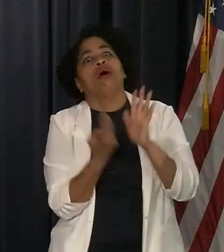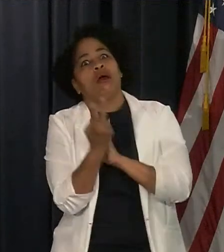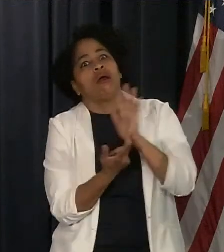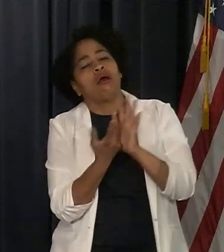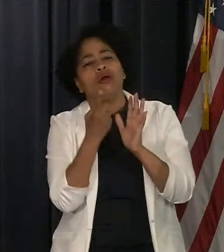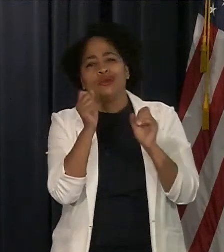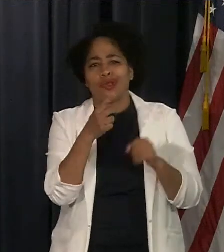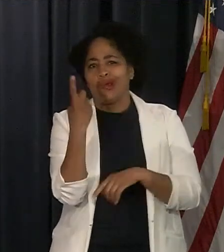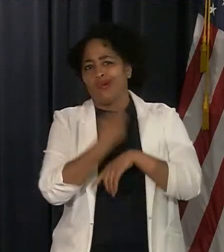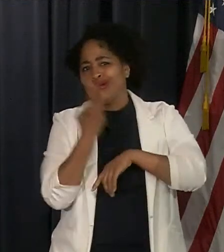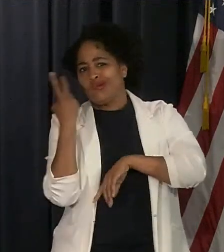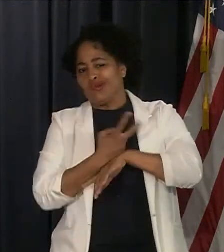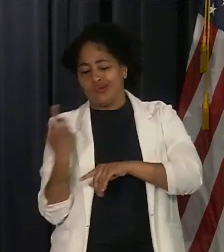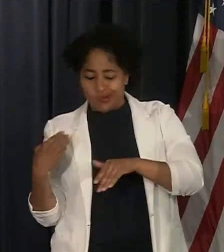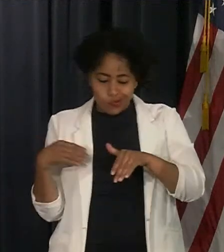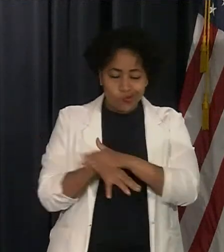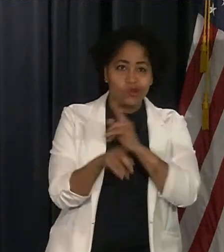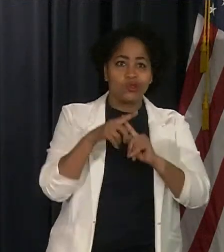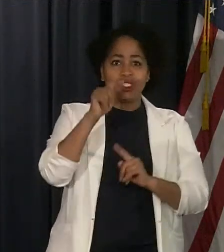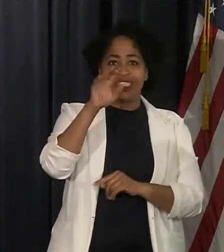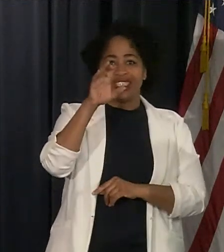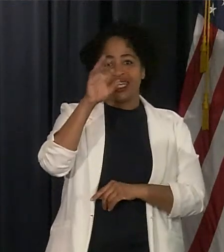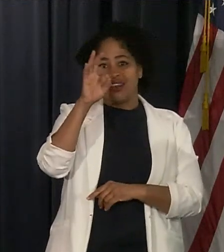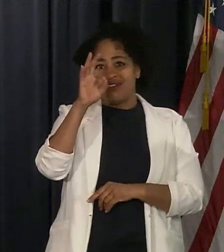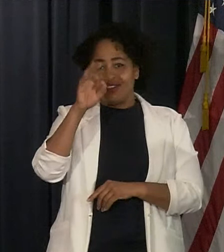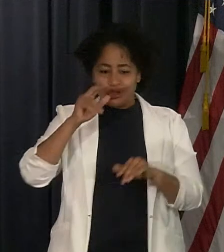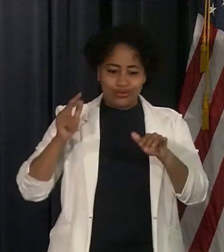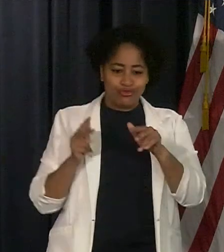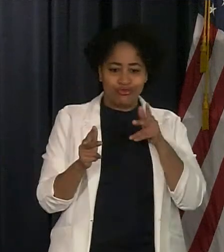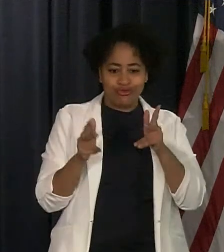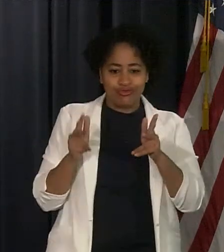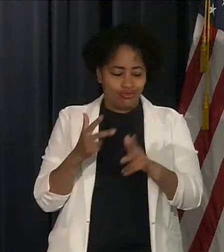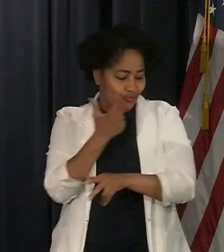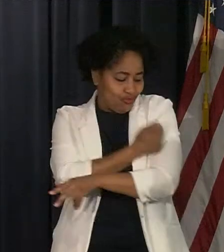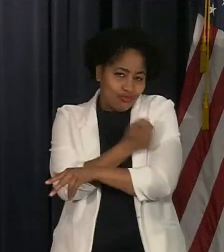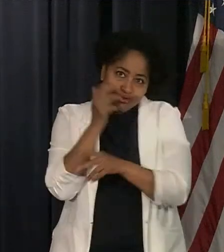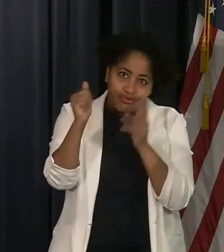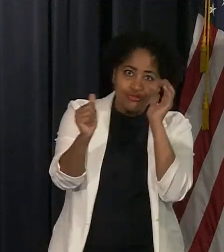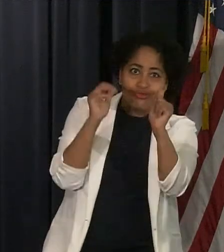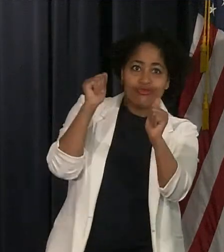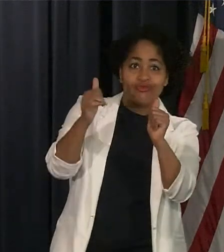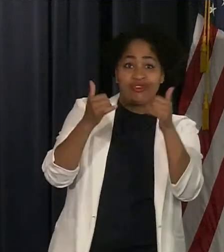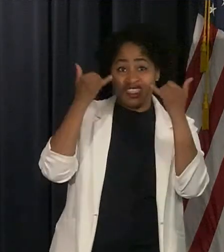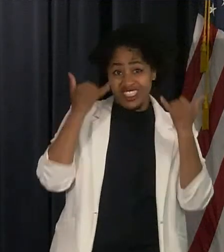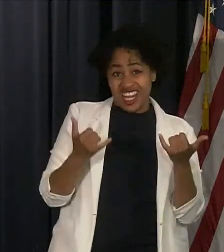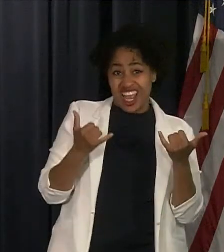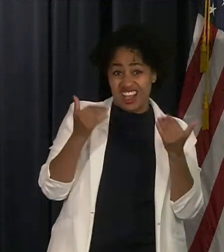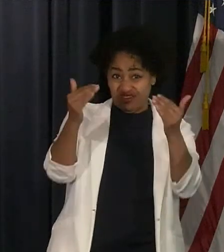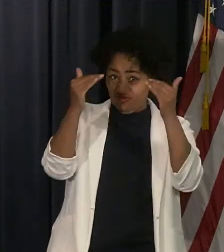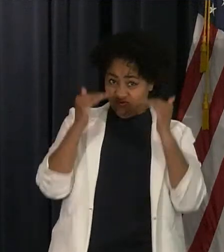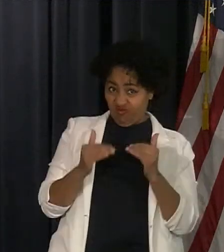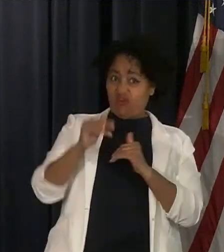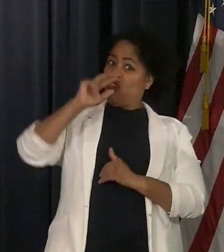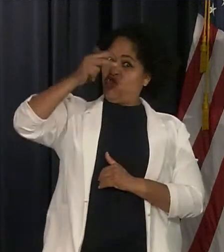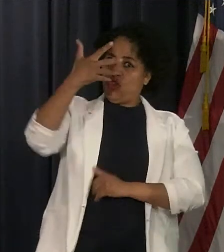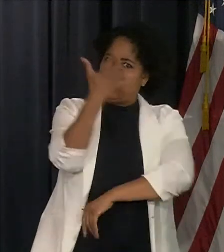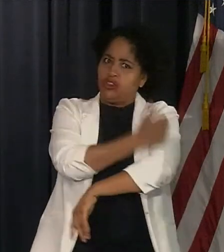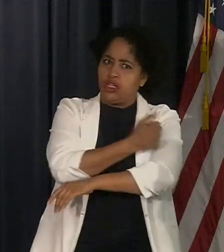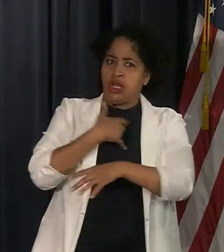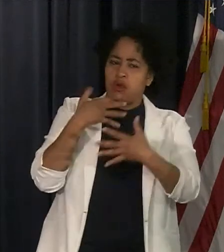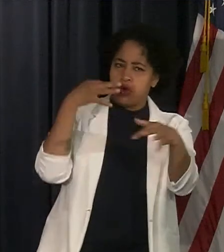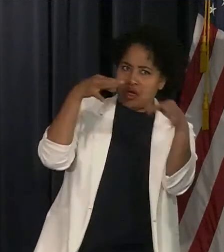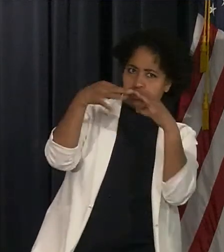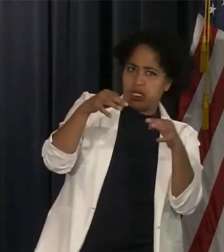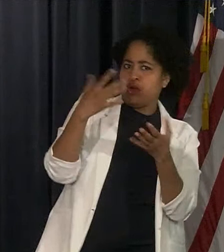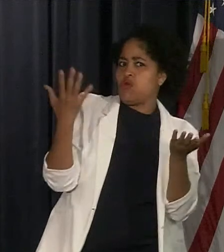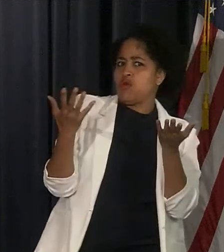Center. Now we have the next phase, which is the third shot. And I want to explain what it is and how it's